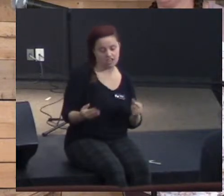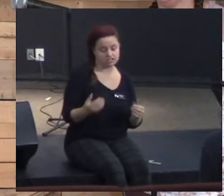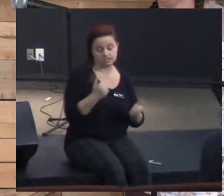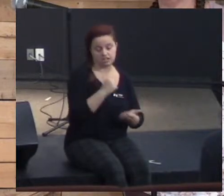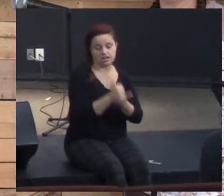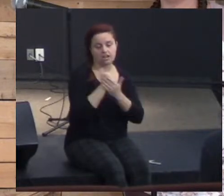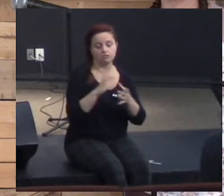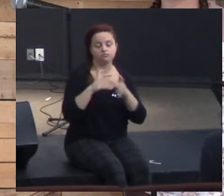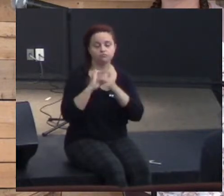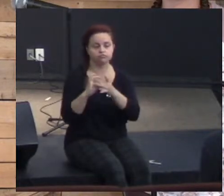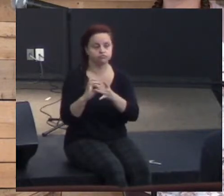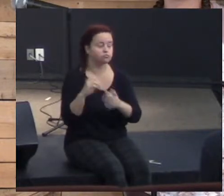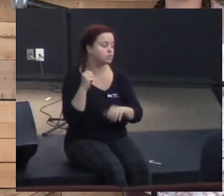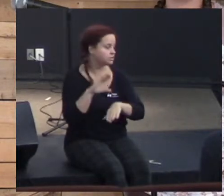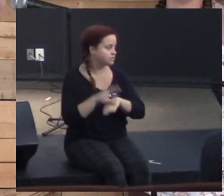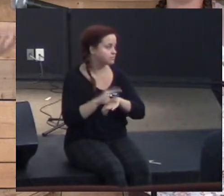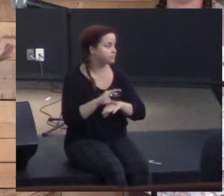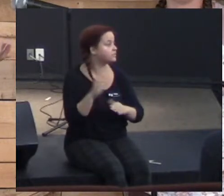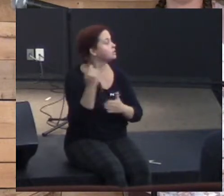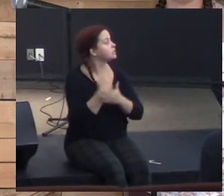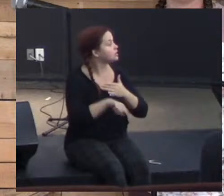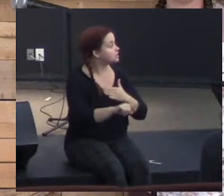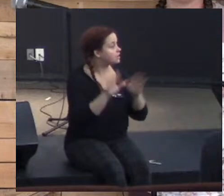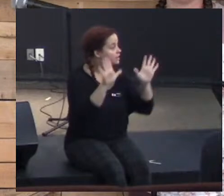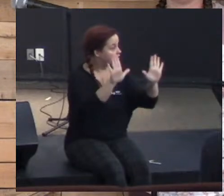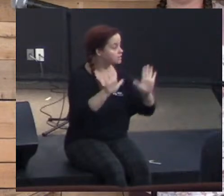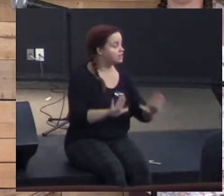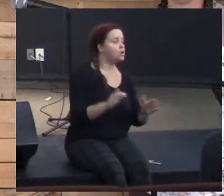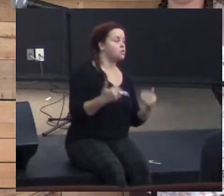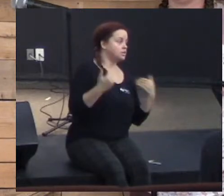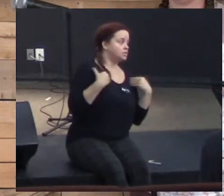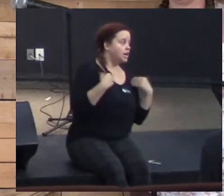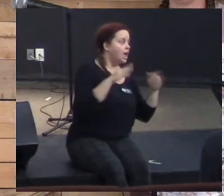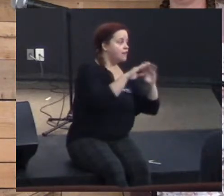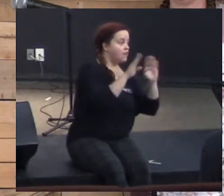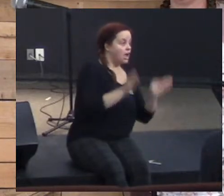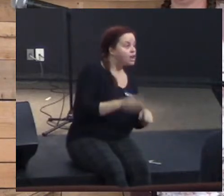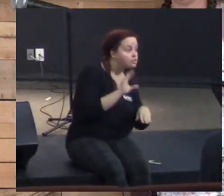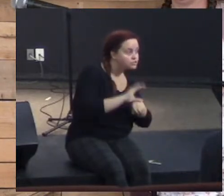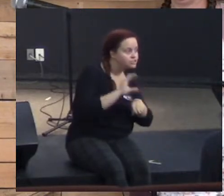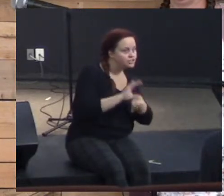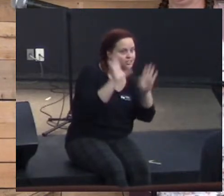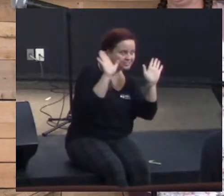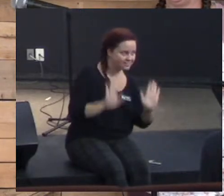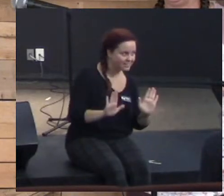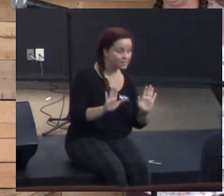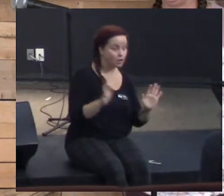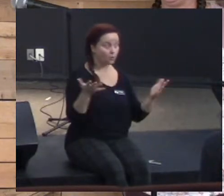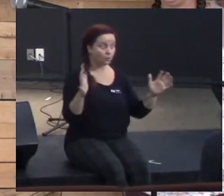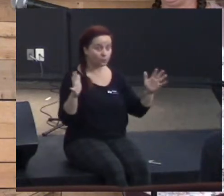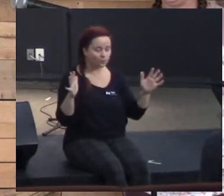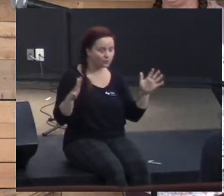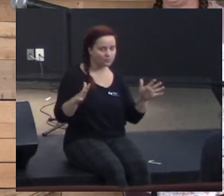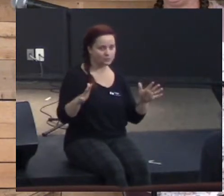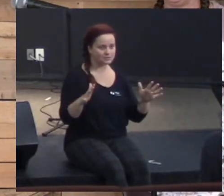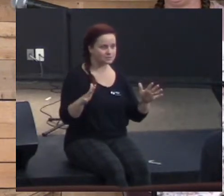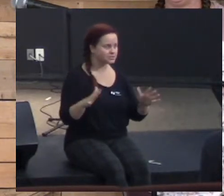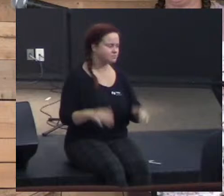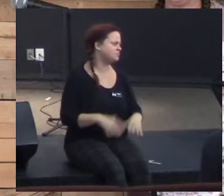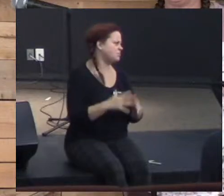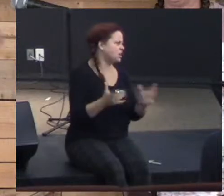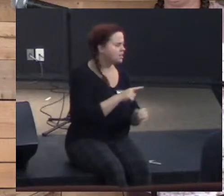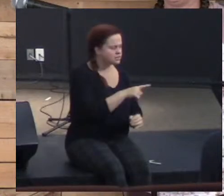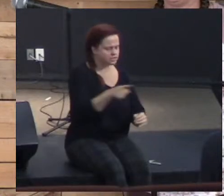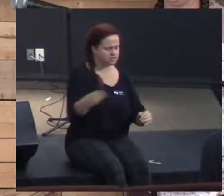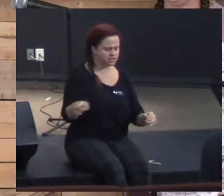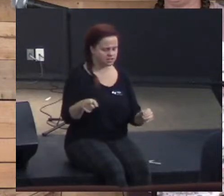next Sunday, we have a house church Sunday. Woo-woo! Yeah. A lot of you guys, your house churches